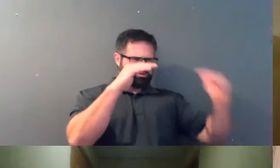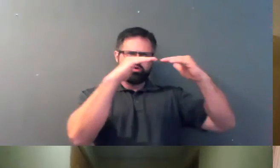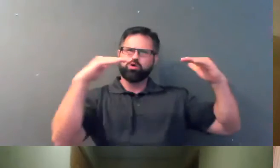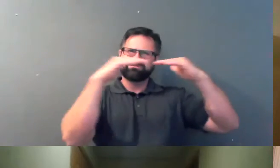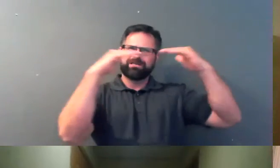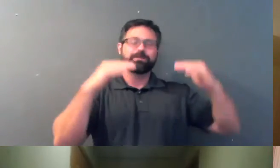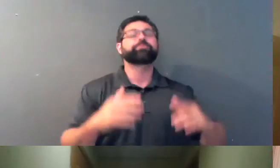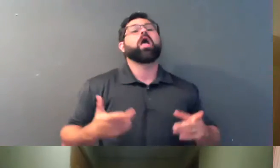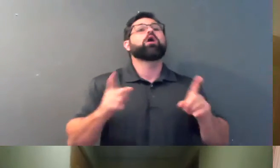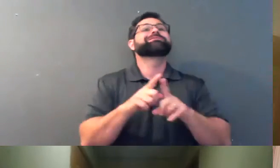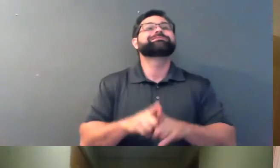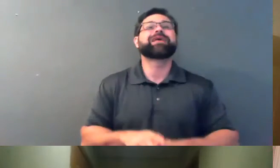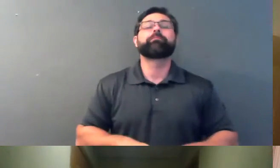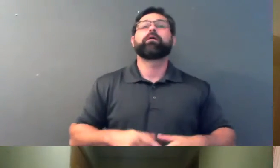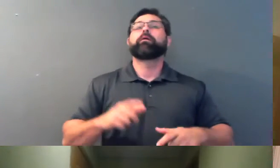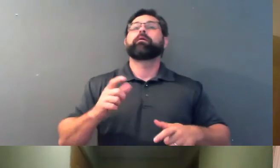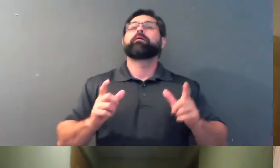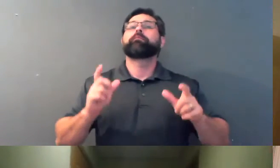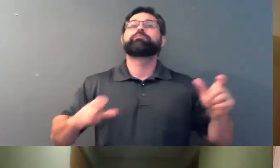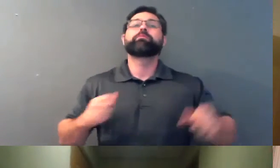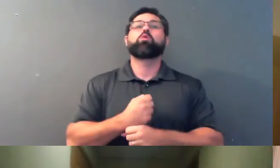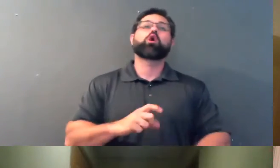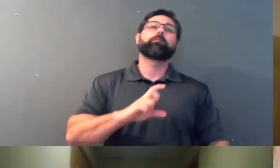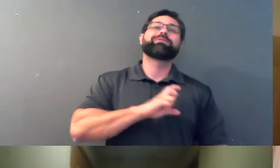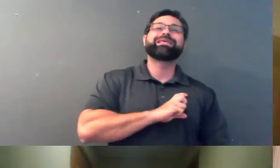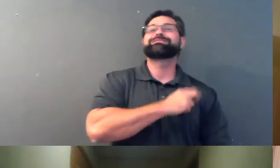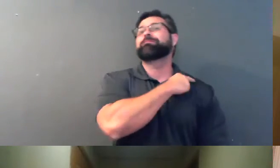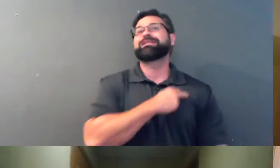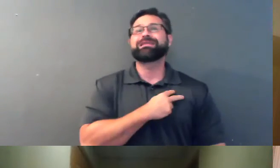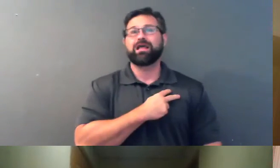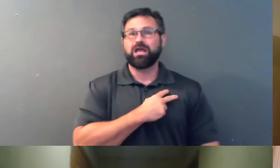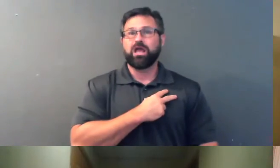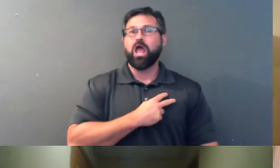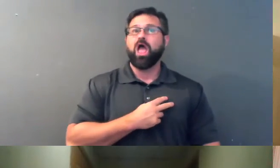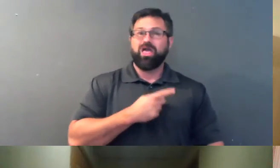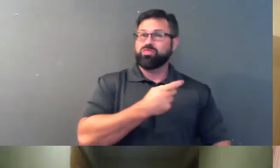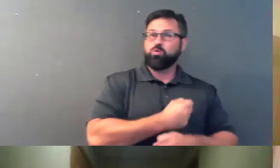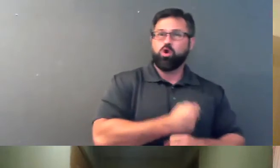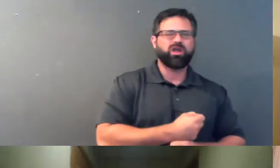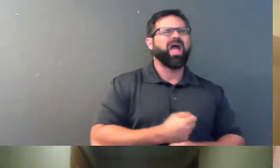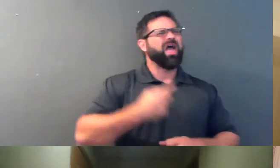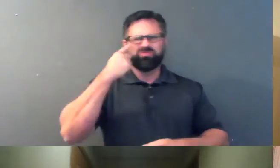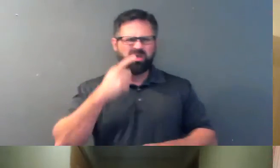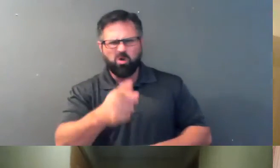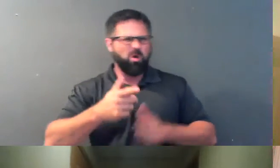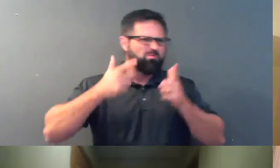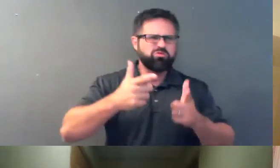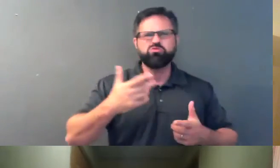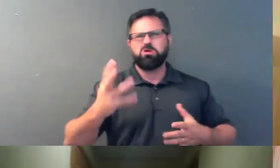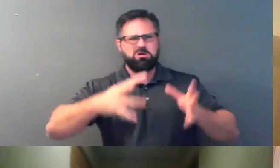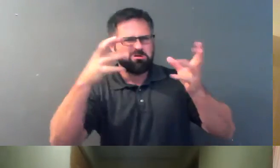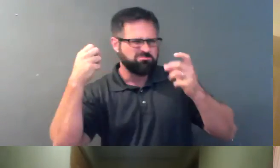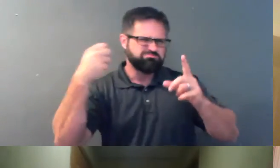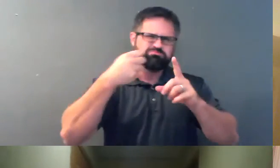to policing, and our work from a CRPD perspective to replace involuntary hospitalization